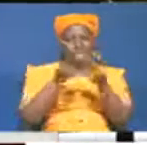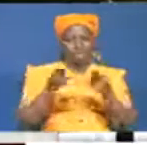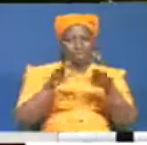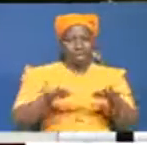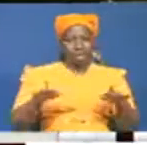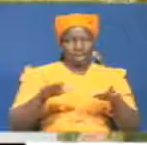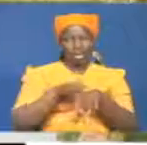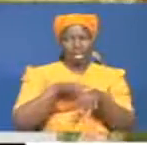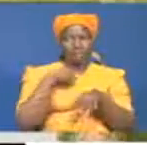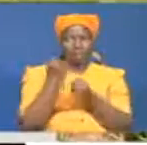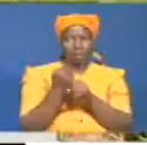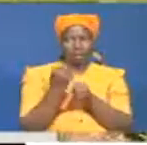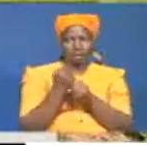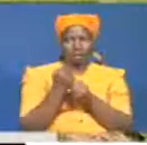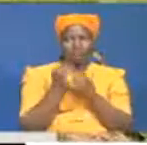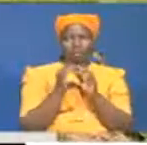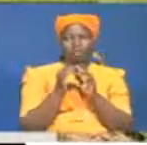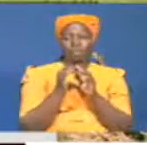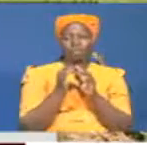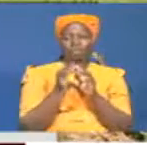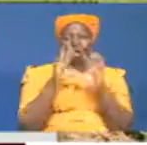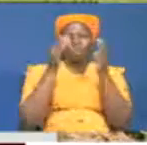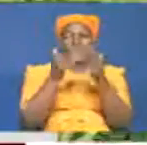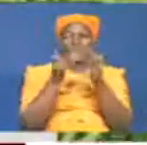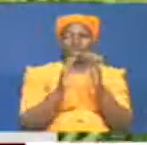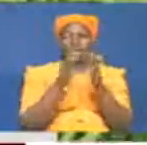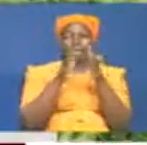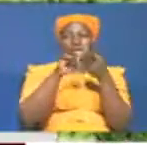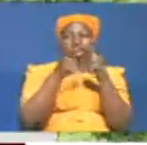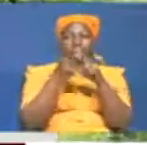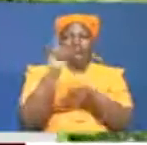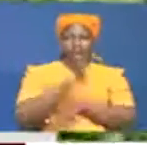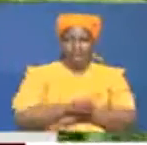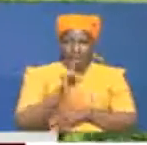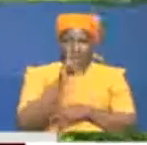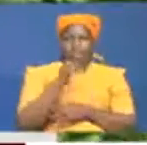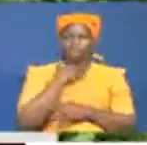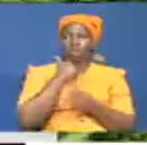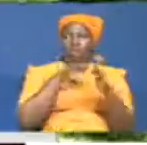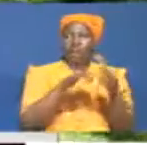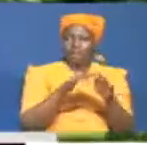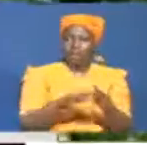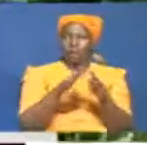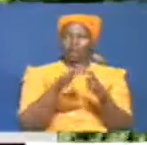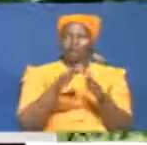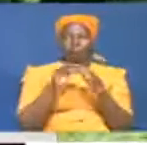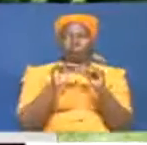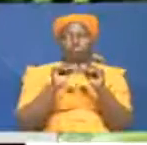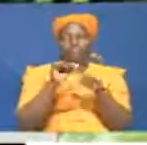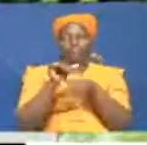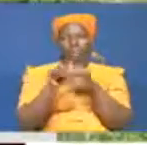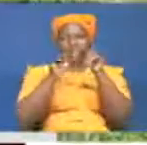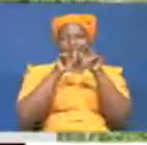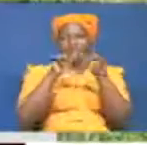the world marks the Standards Day, players in the horticulture value chain want farmers to be trained on international standards to ensure only